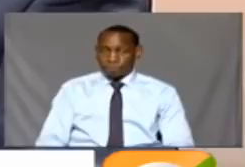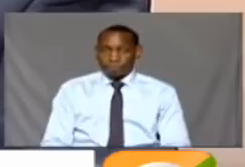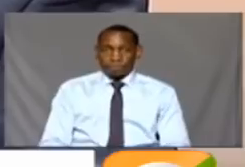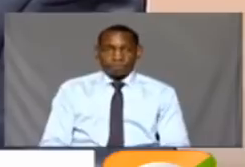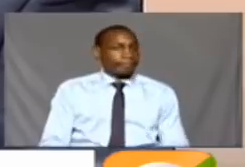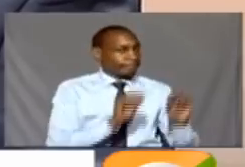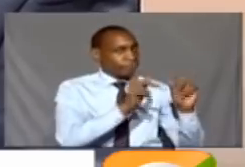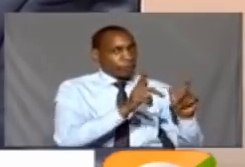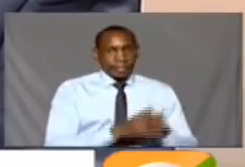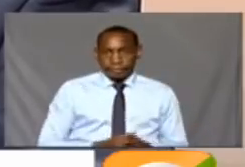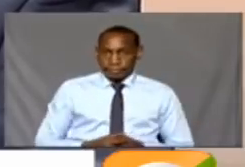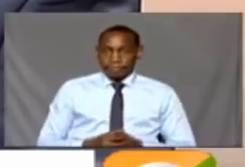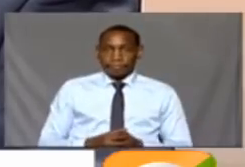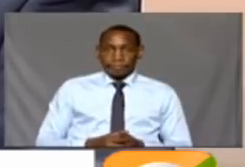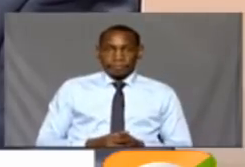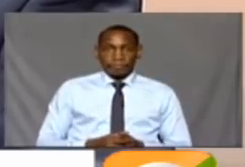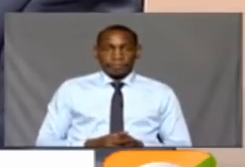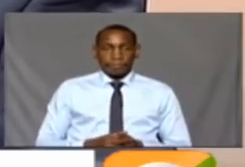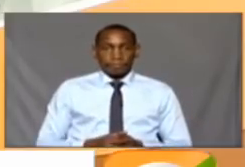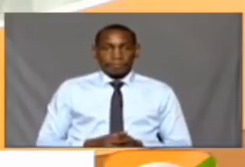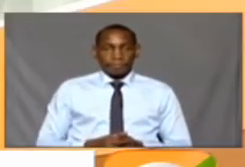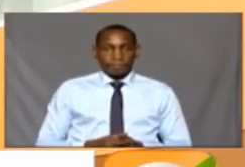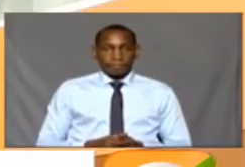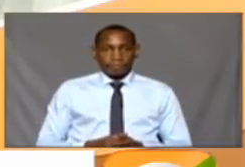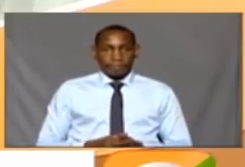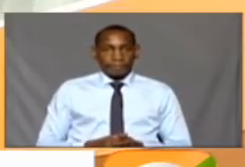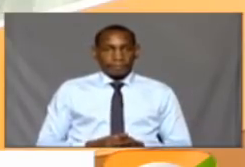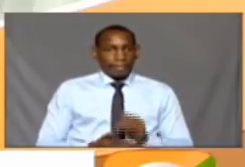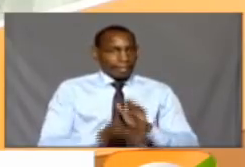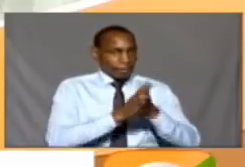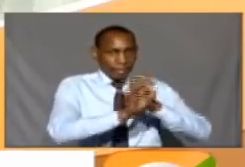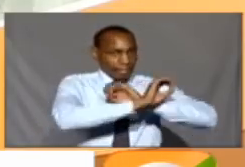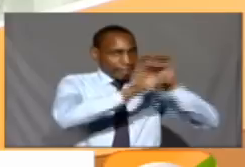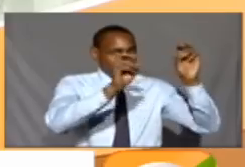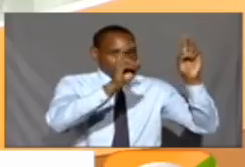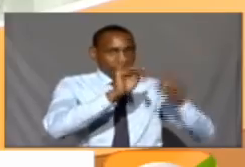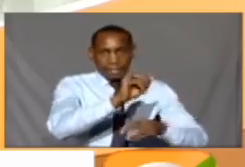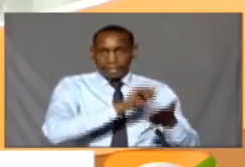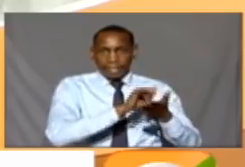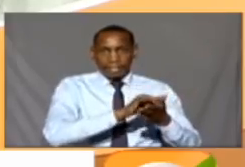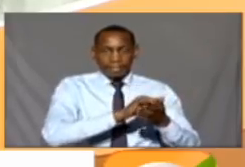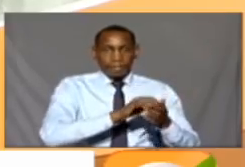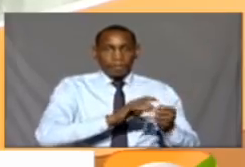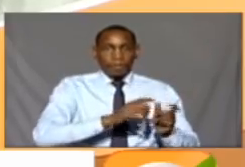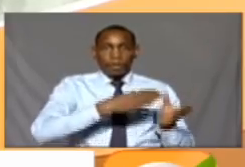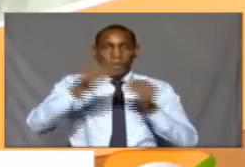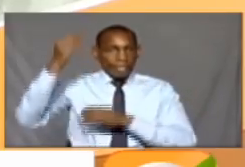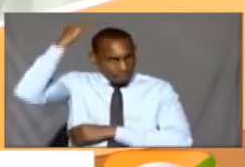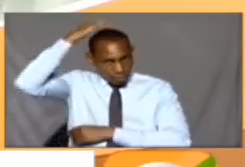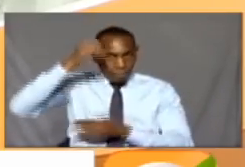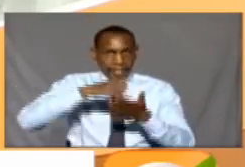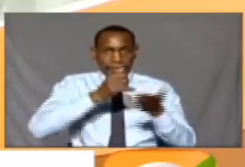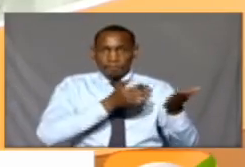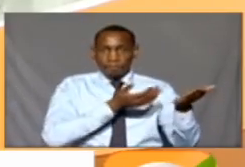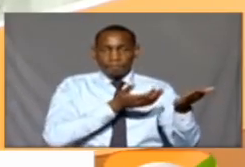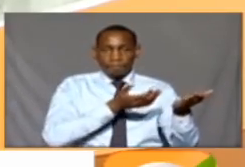Okay. Yes. So, no clarity on this matter at all. That was not you in Dubai in September involved in this deal. That was not